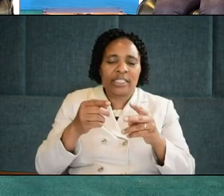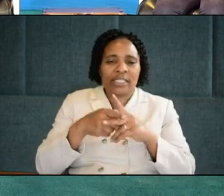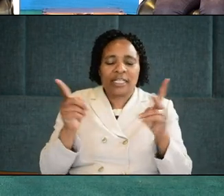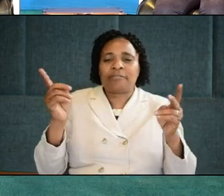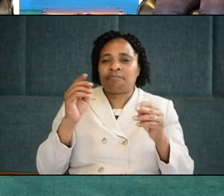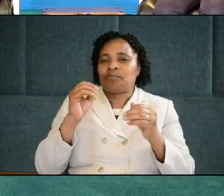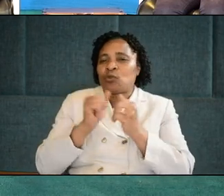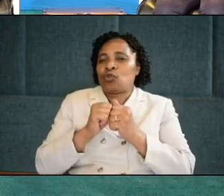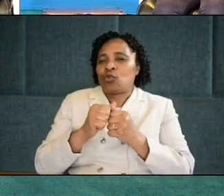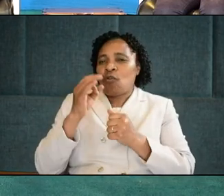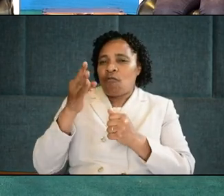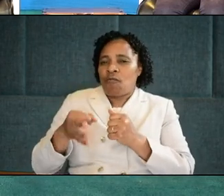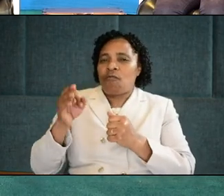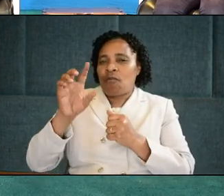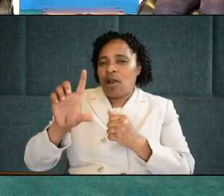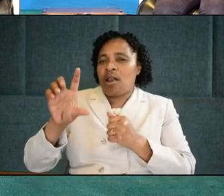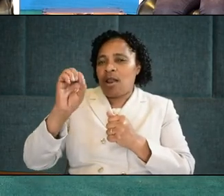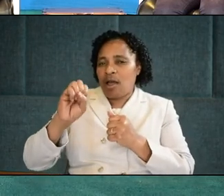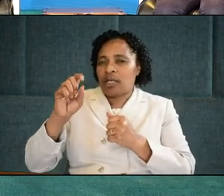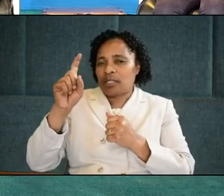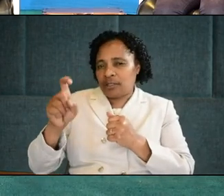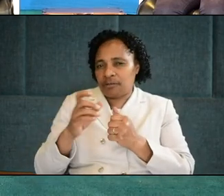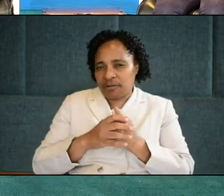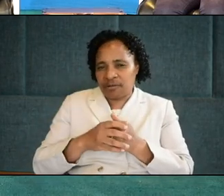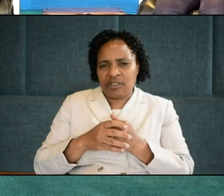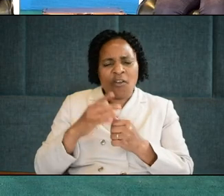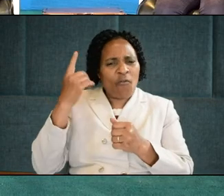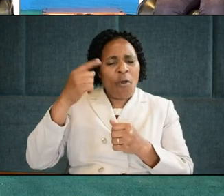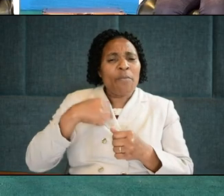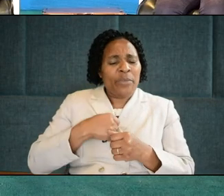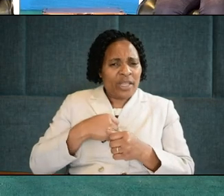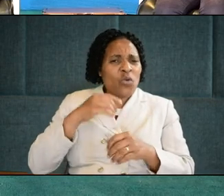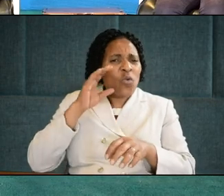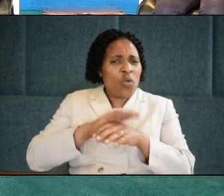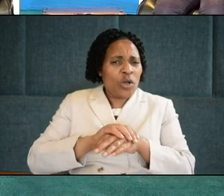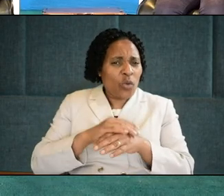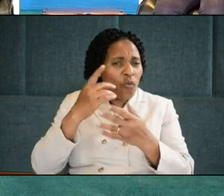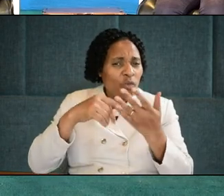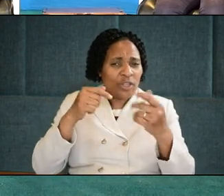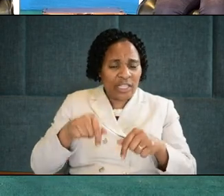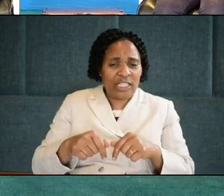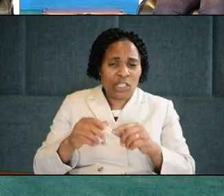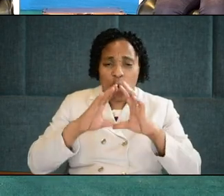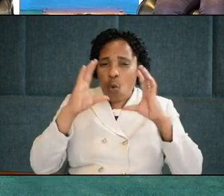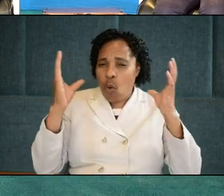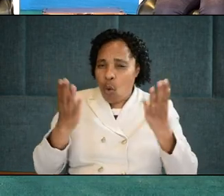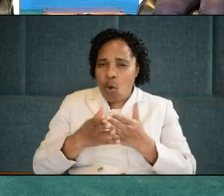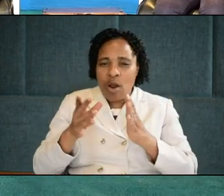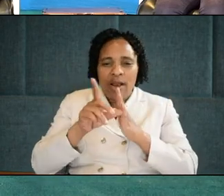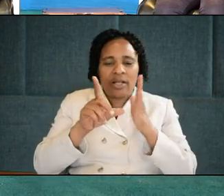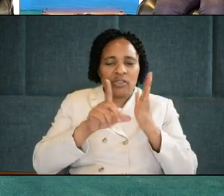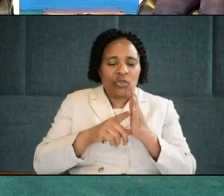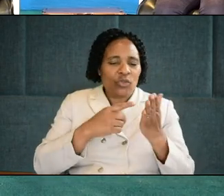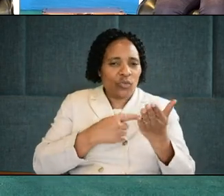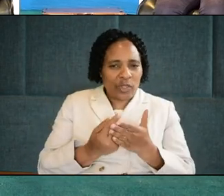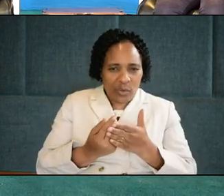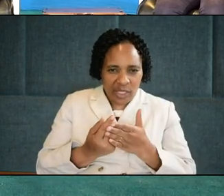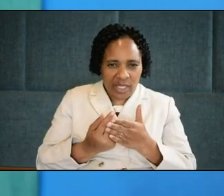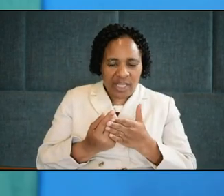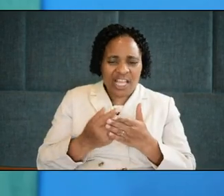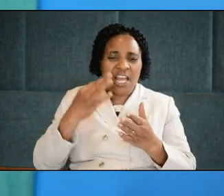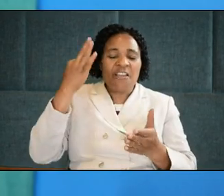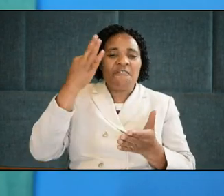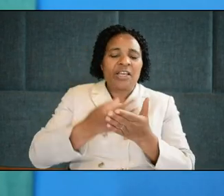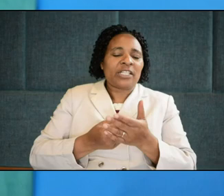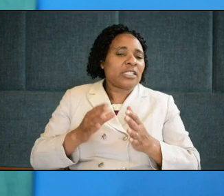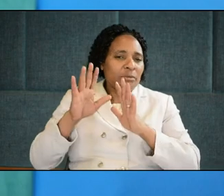Yes, thank you. For me, what I get in this whole lesson of the week's lesson is faith